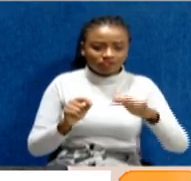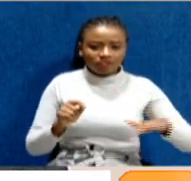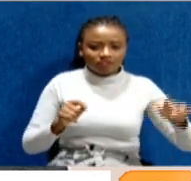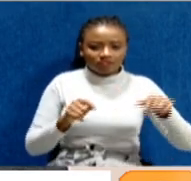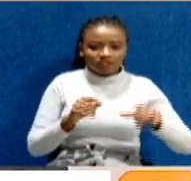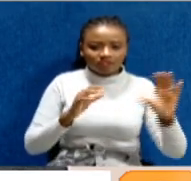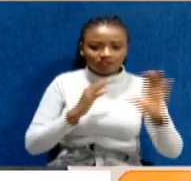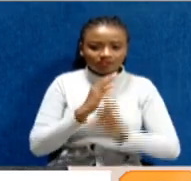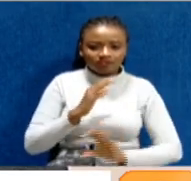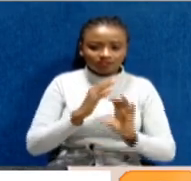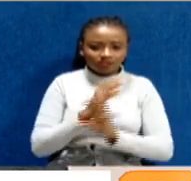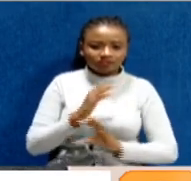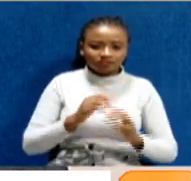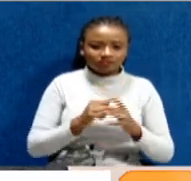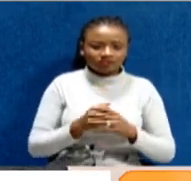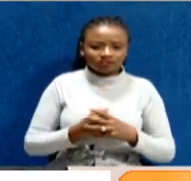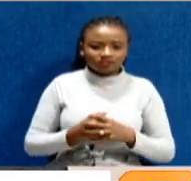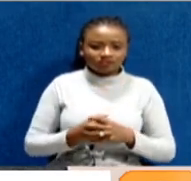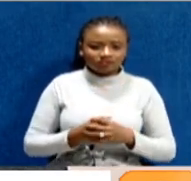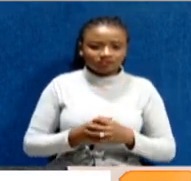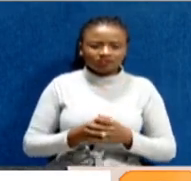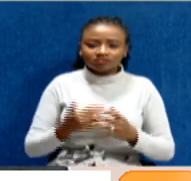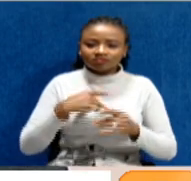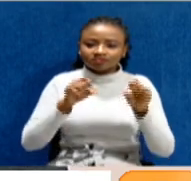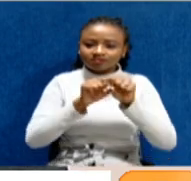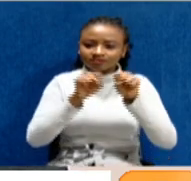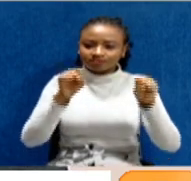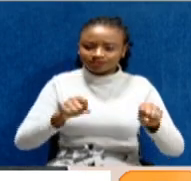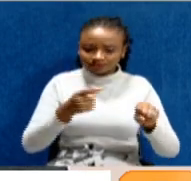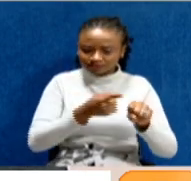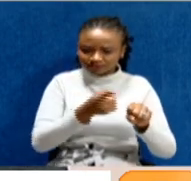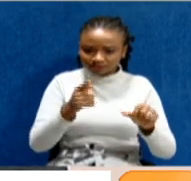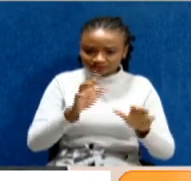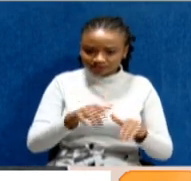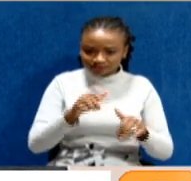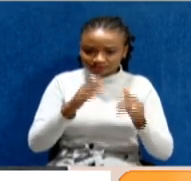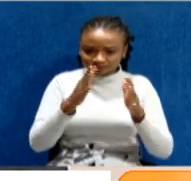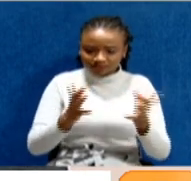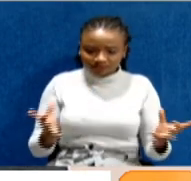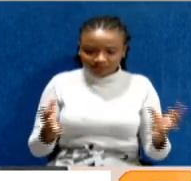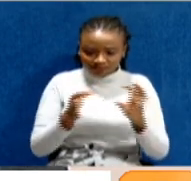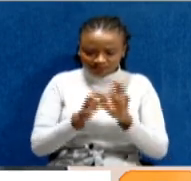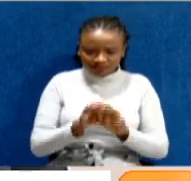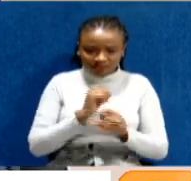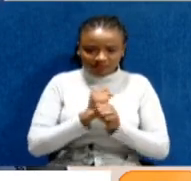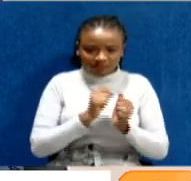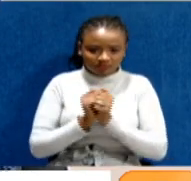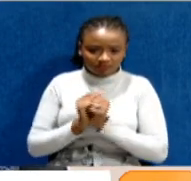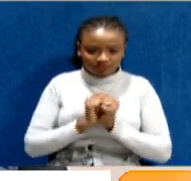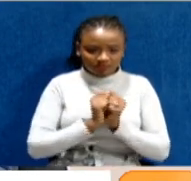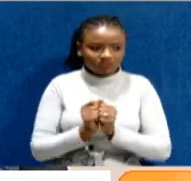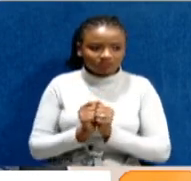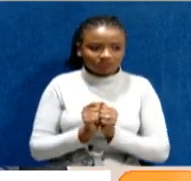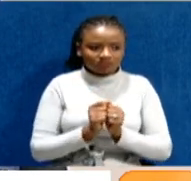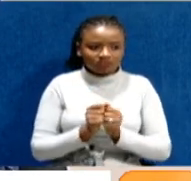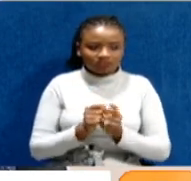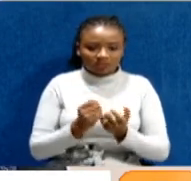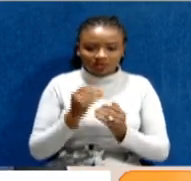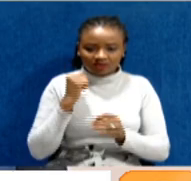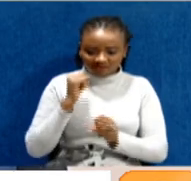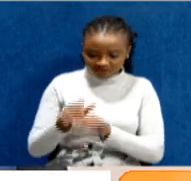have what we are calling participatory guarantee systems, whereby farmers, they have been able to come together as groups and they are practicing